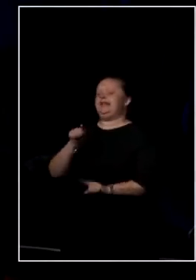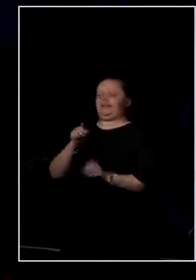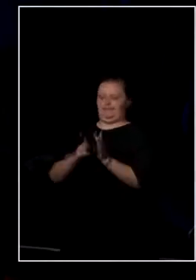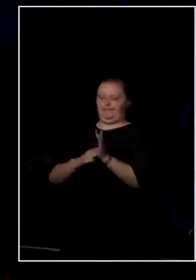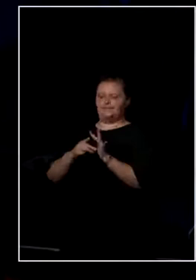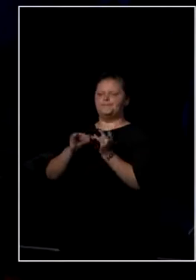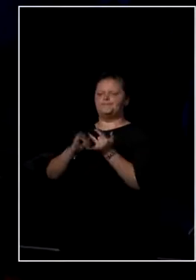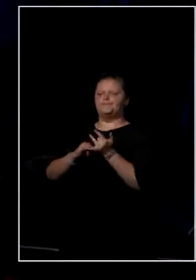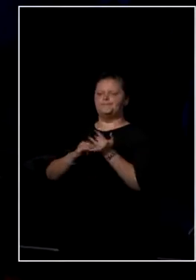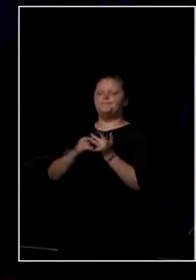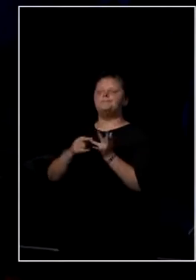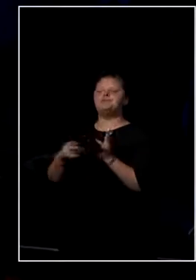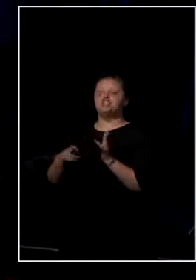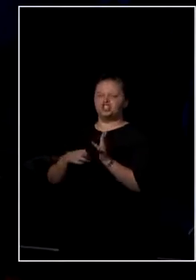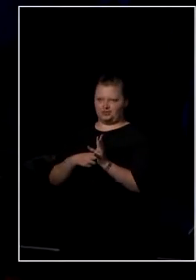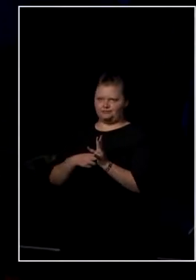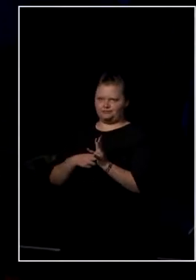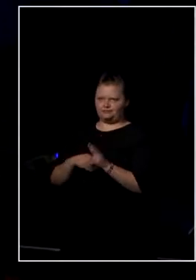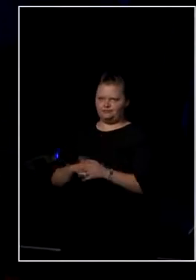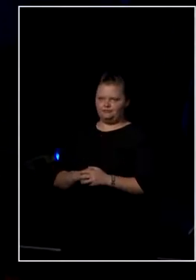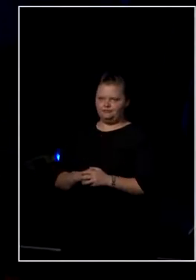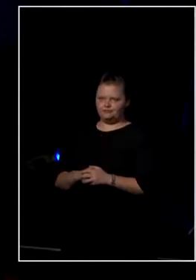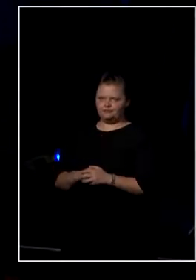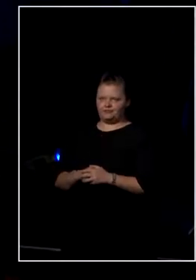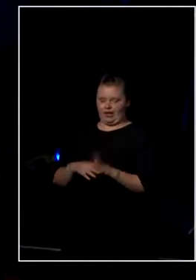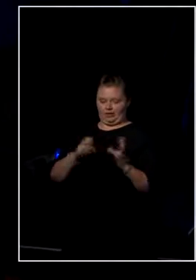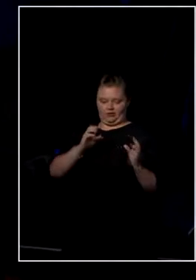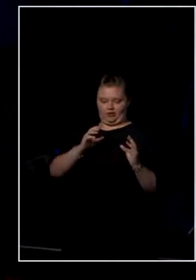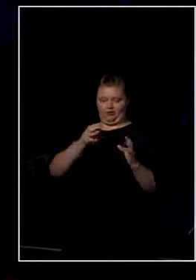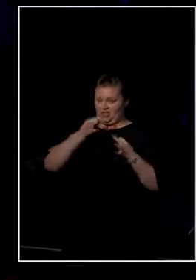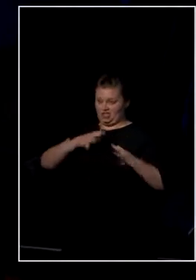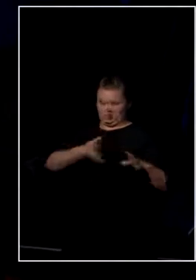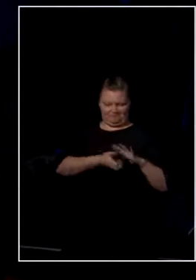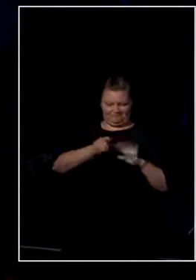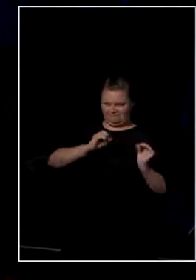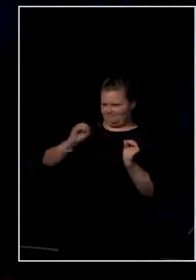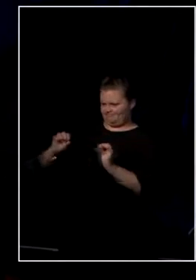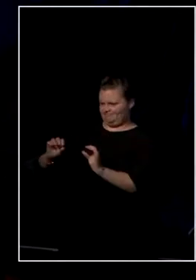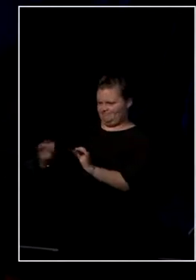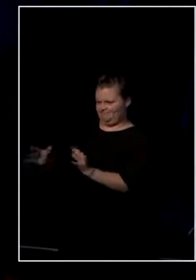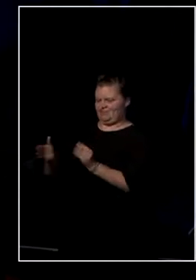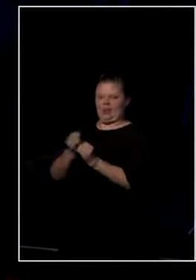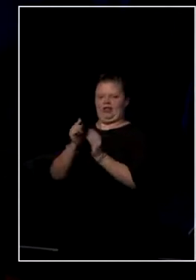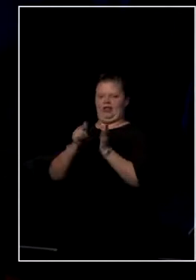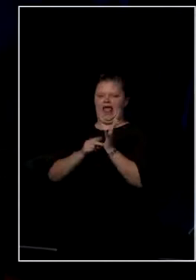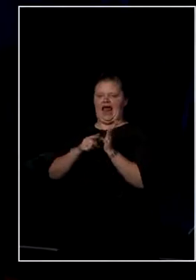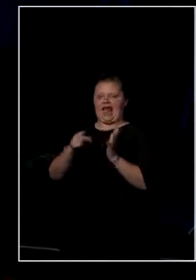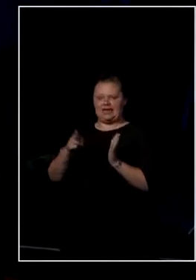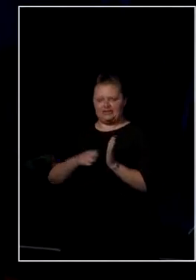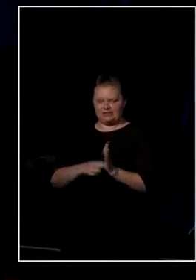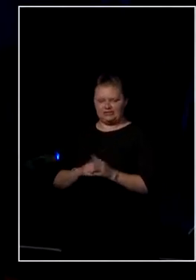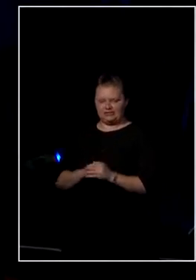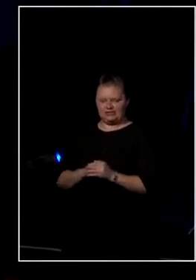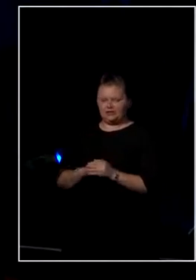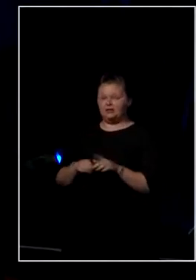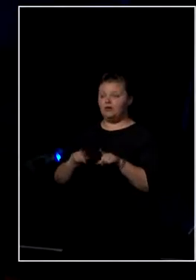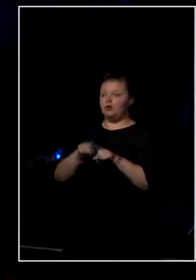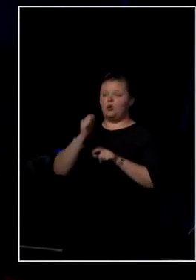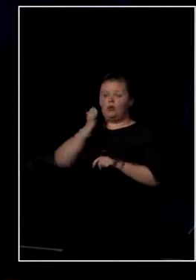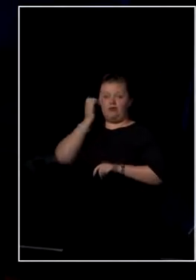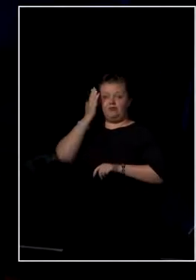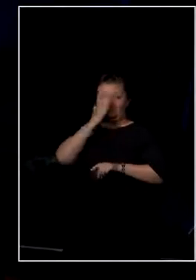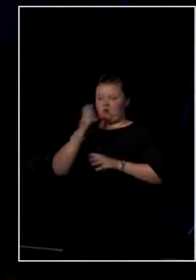Missions, yes. And when they used to be put into these missions with nuns and all that. But there was even Aboriginals that were dumped